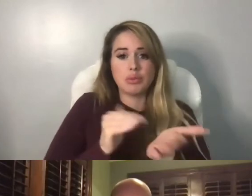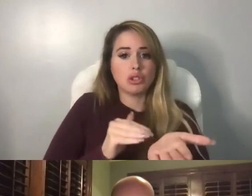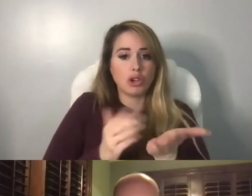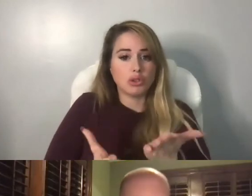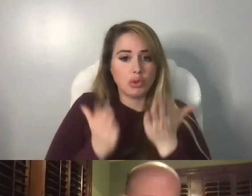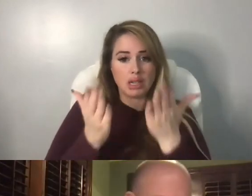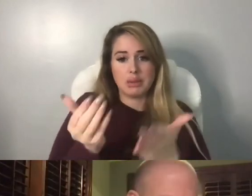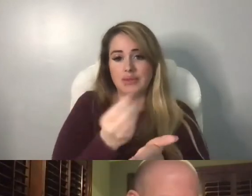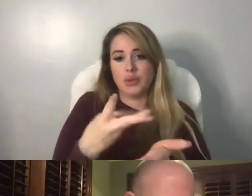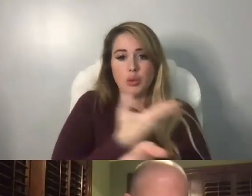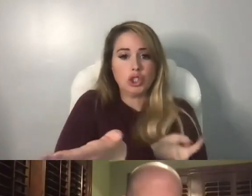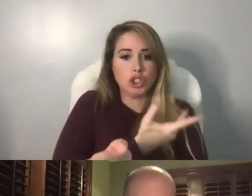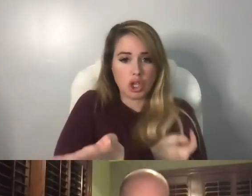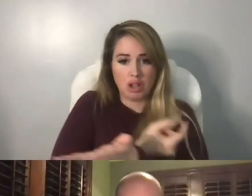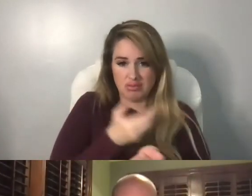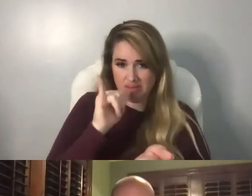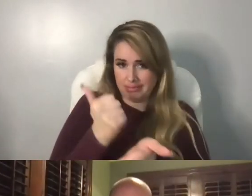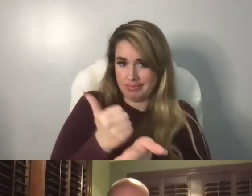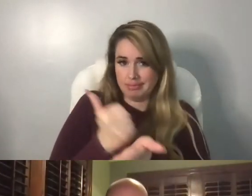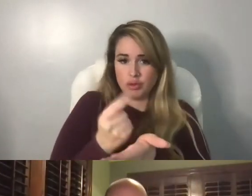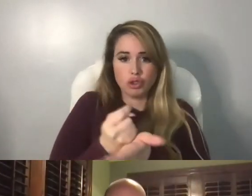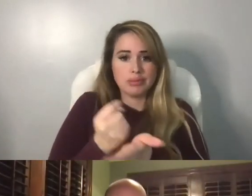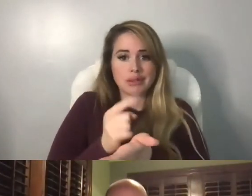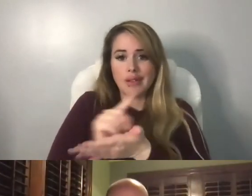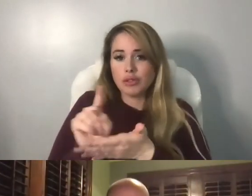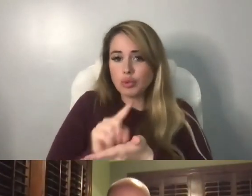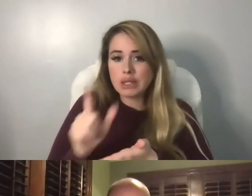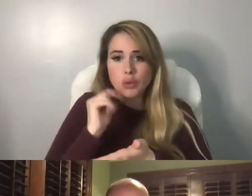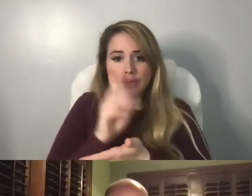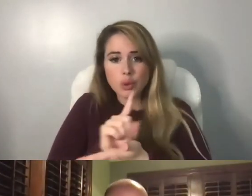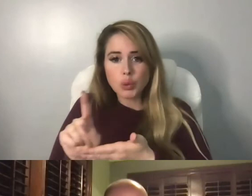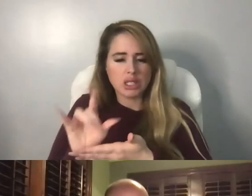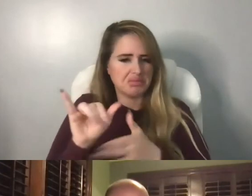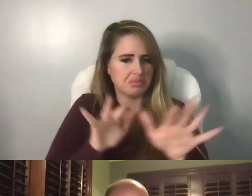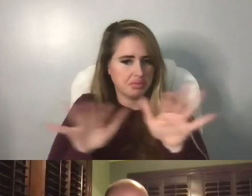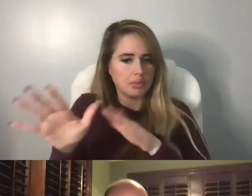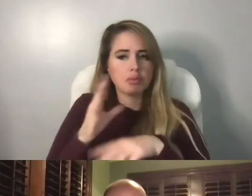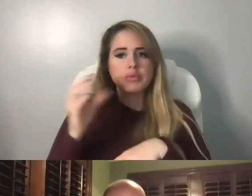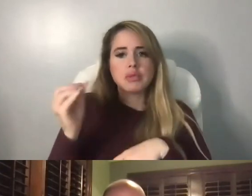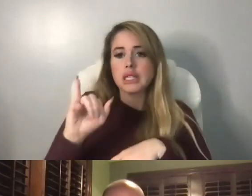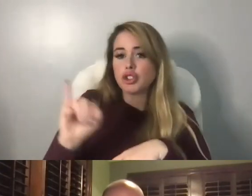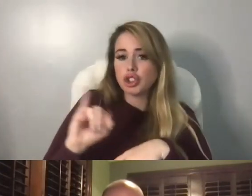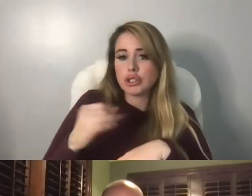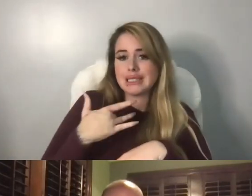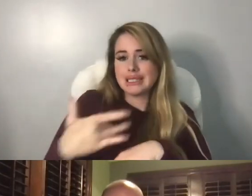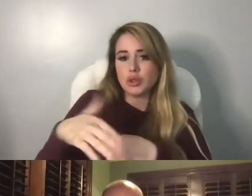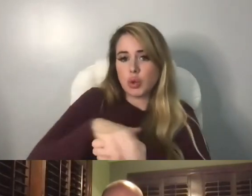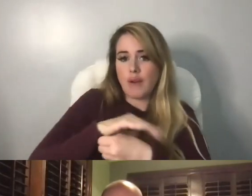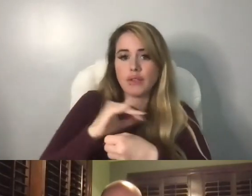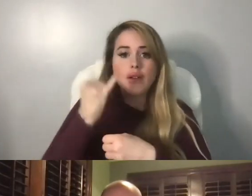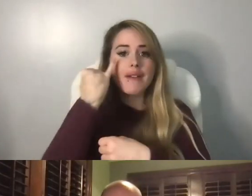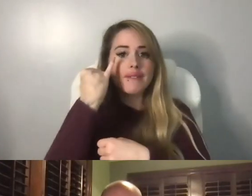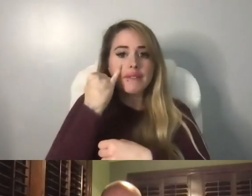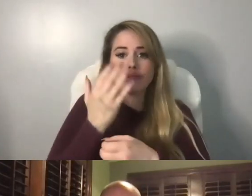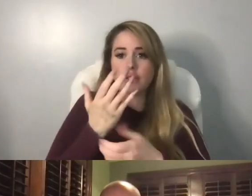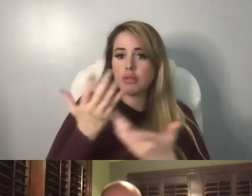shots to treat something, a shot every week for a few weeks or things like that. Insurance tends to cover things that have good literature